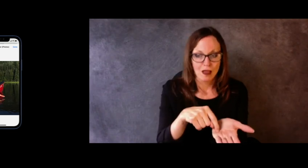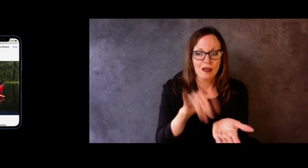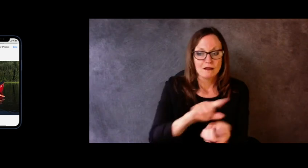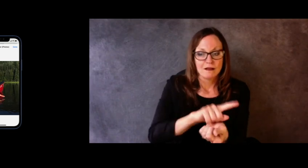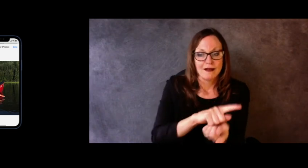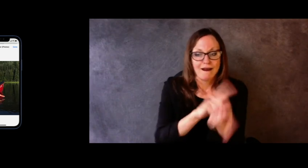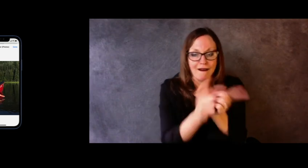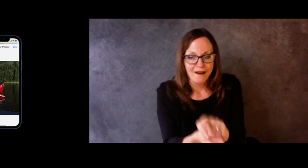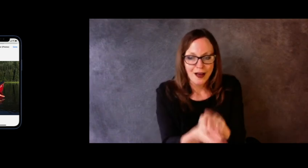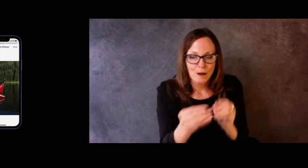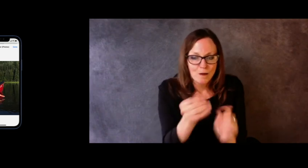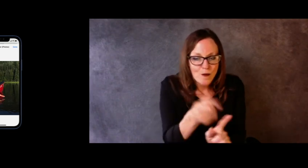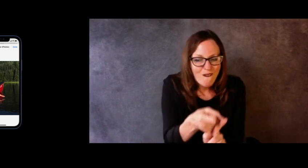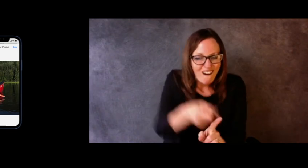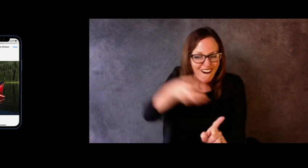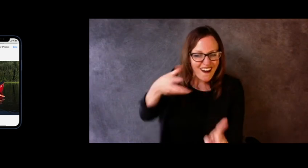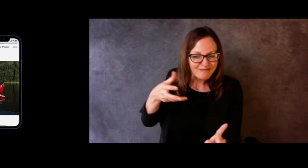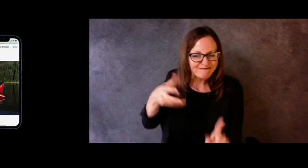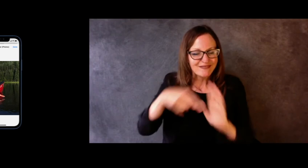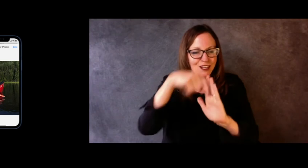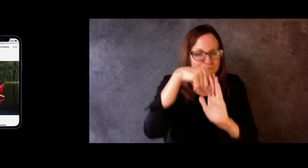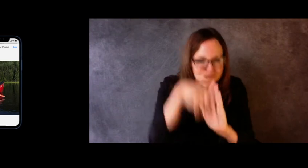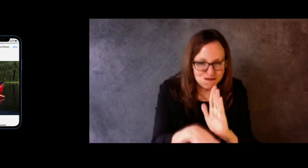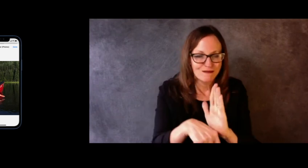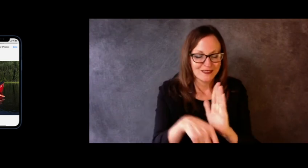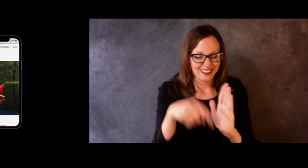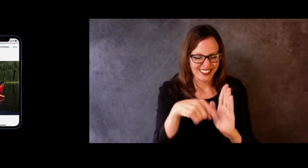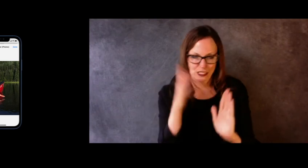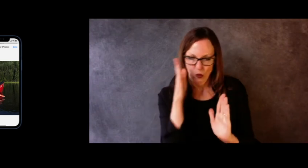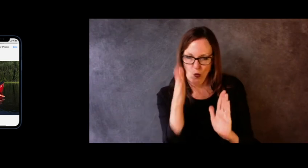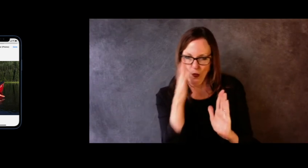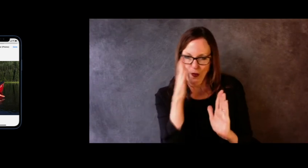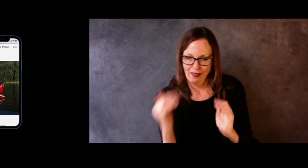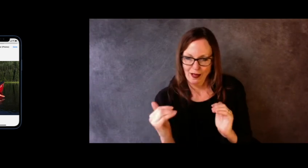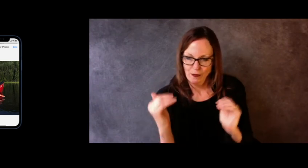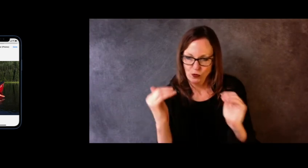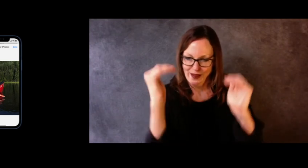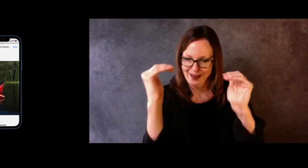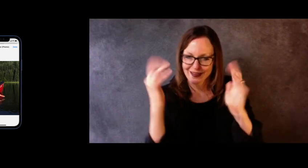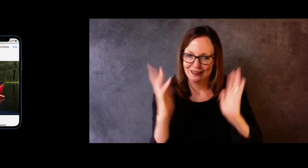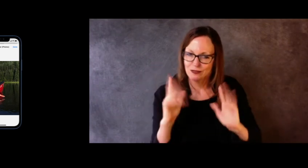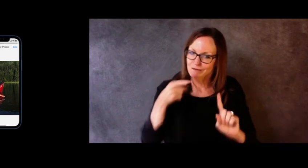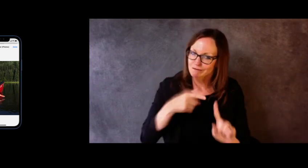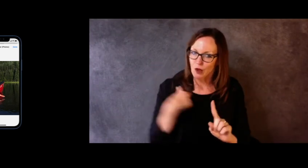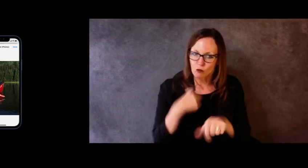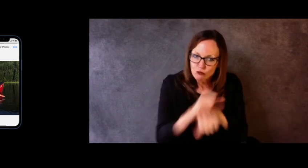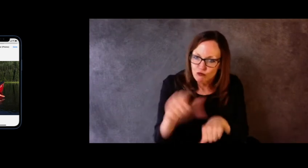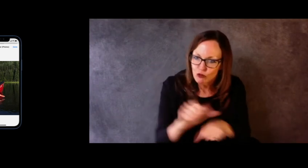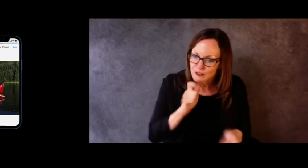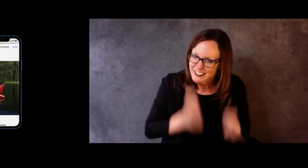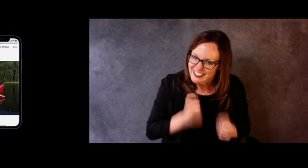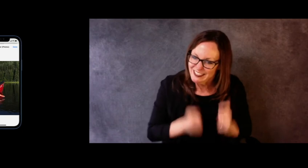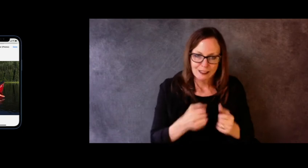by automatically detecting more on-screen controls to help you navigate. And lastly, image descriptions will describe